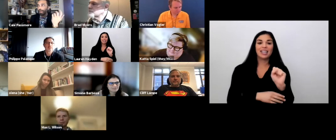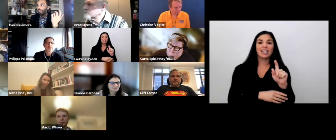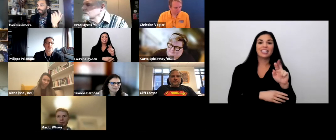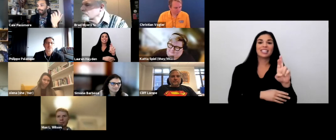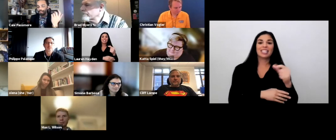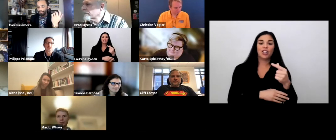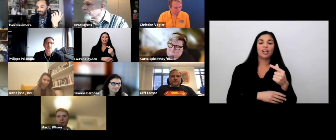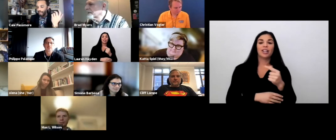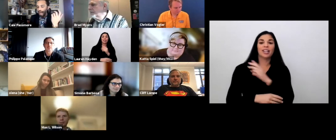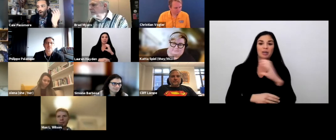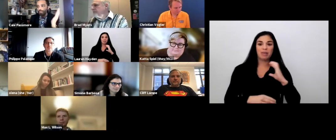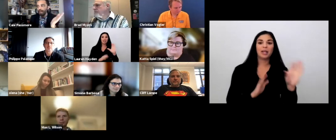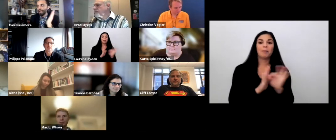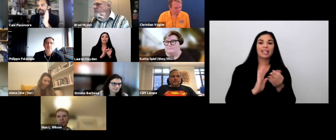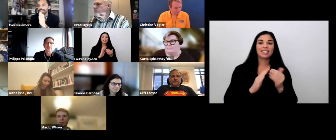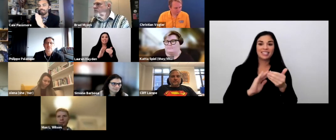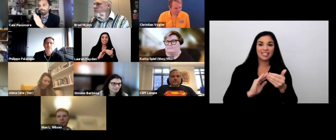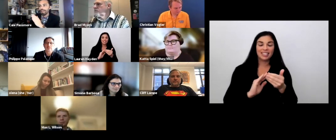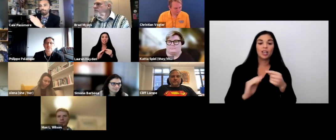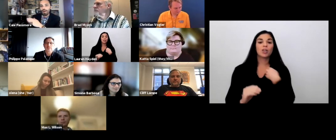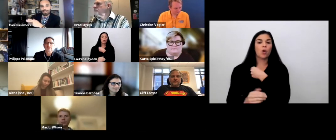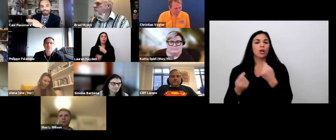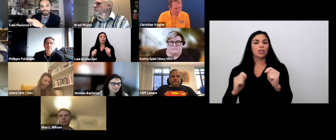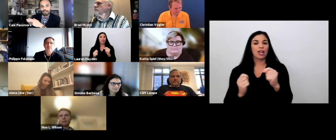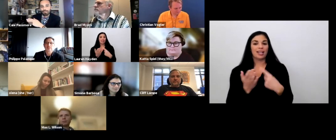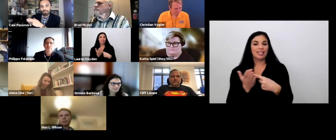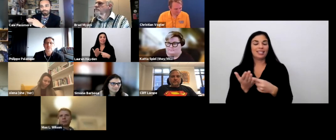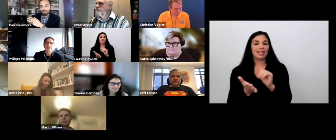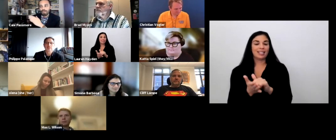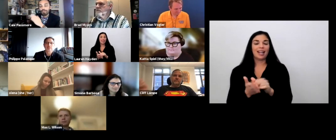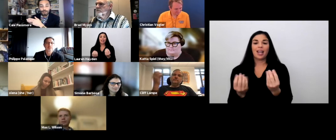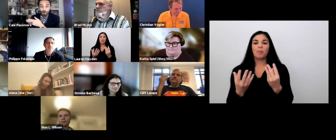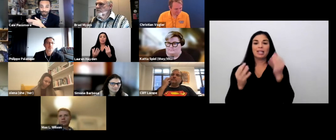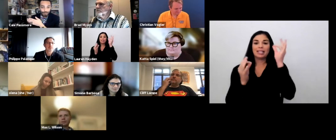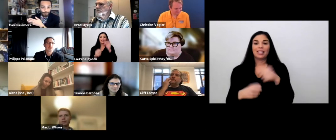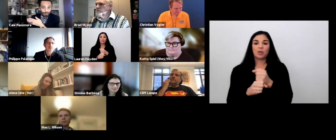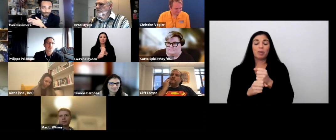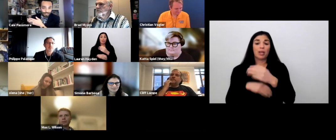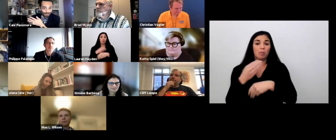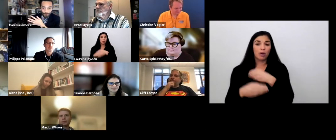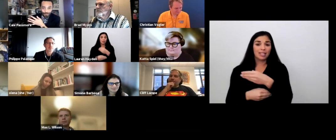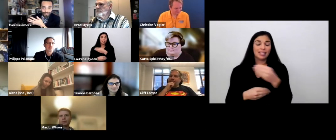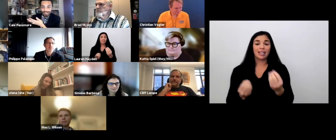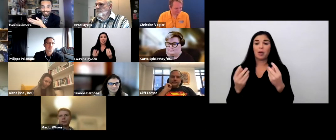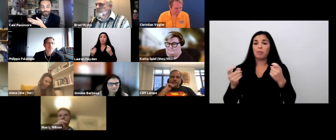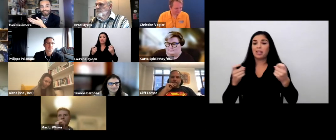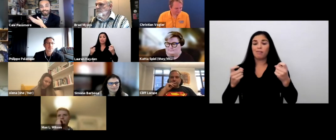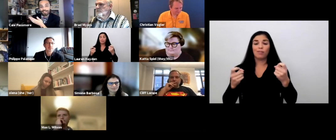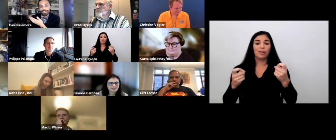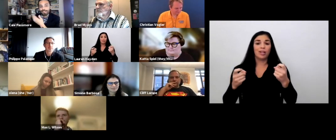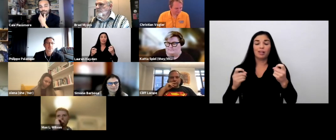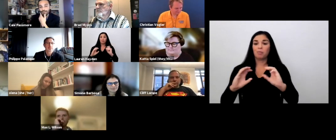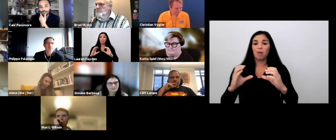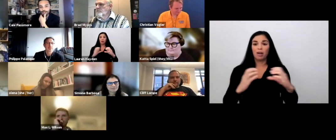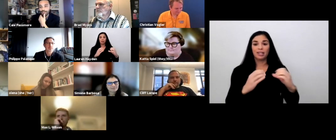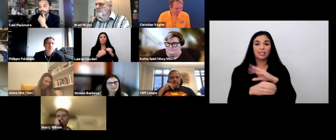community as well, is how many decision-making processes and governing bodies are involved with all of these decisions. And